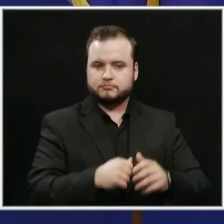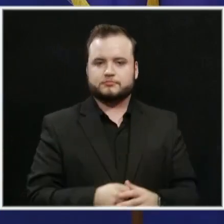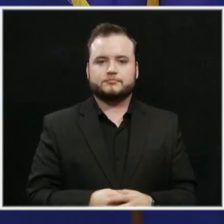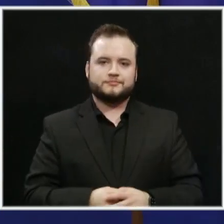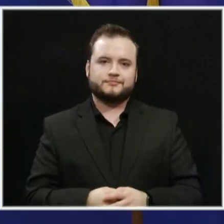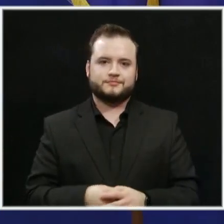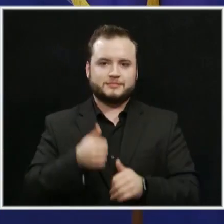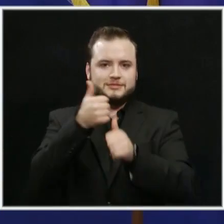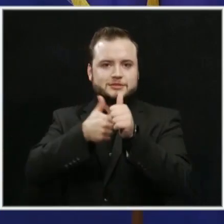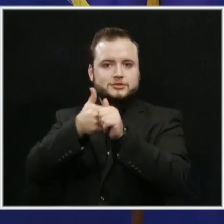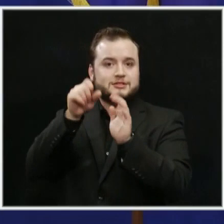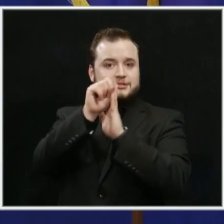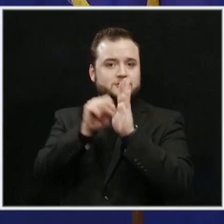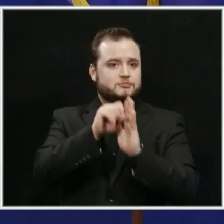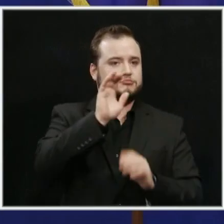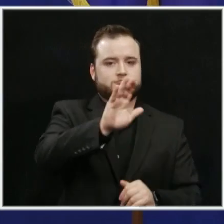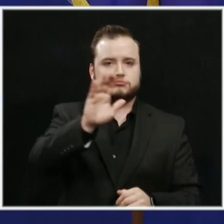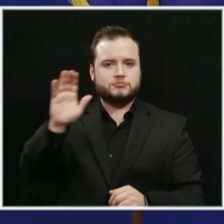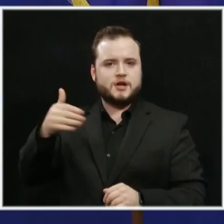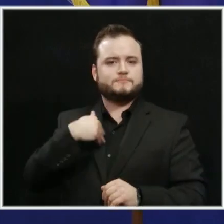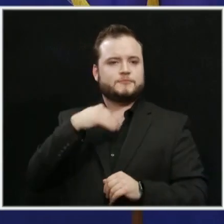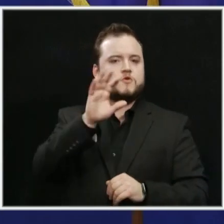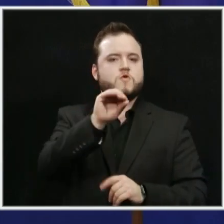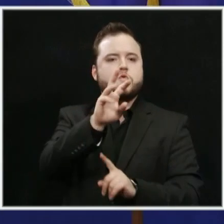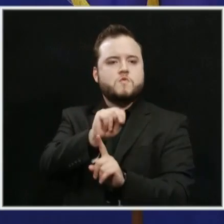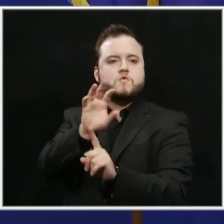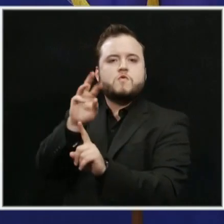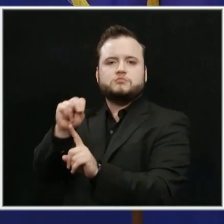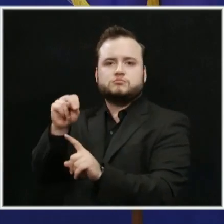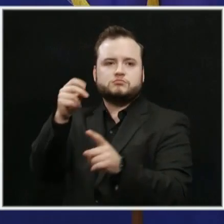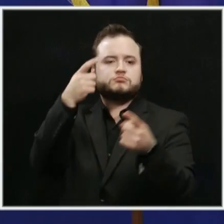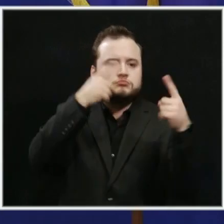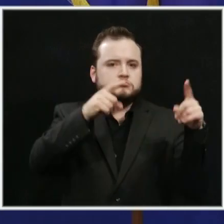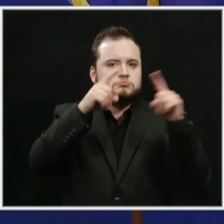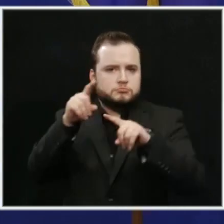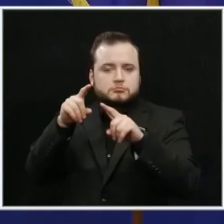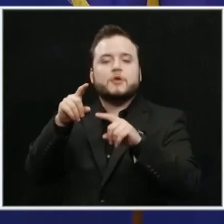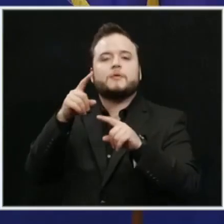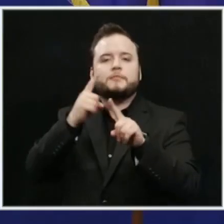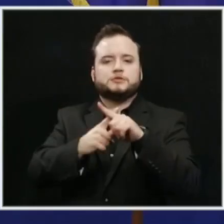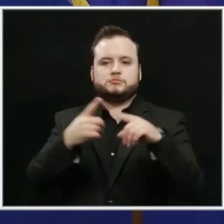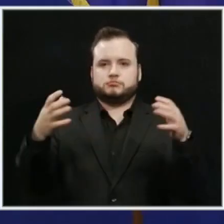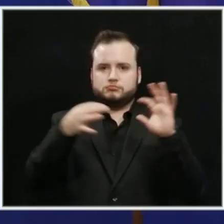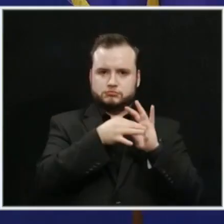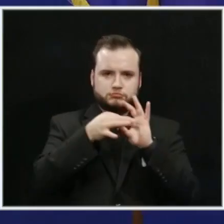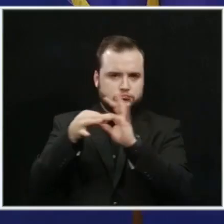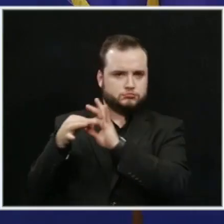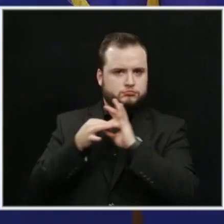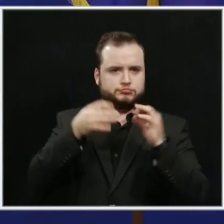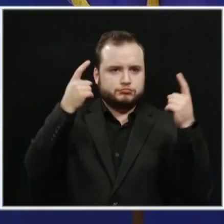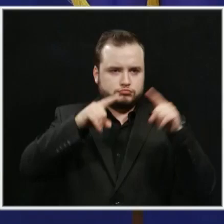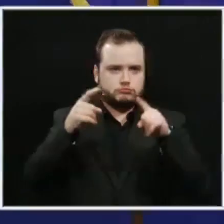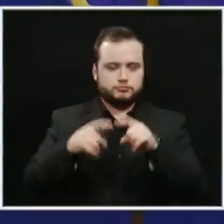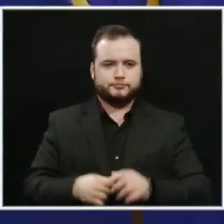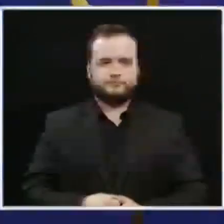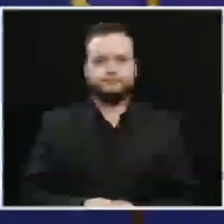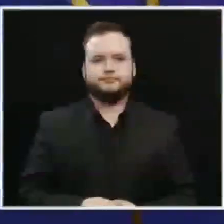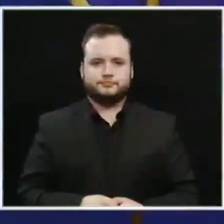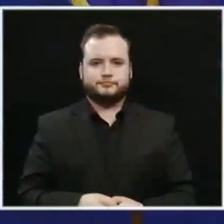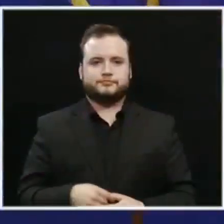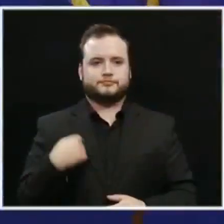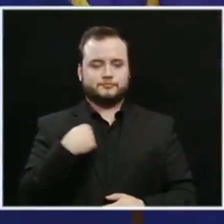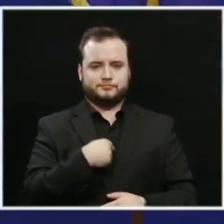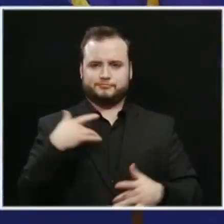as we implement them. So I'm excited about this. I think it shows that the sense of protecting Minnesotans, but